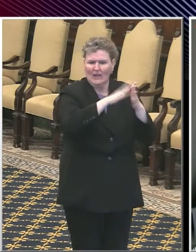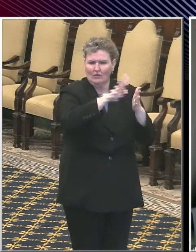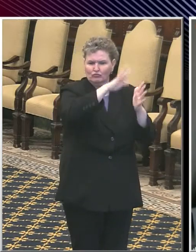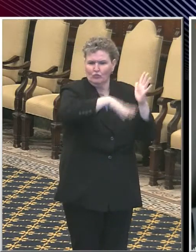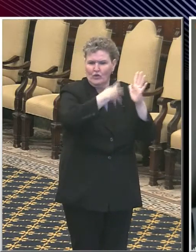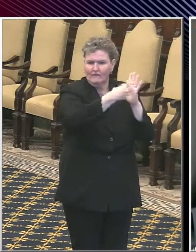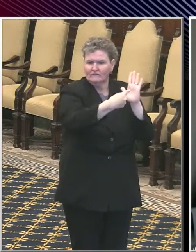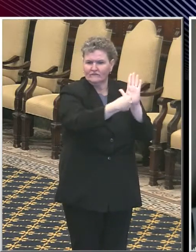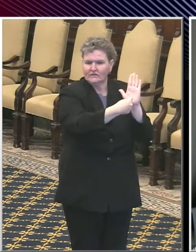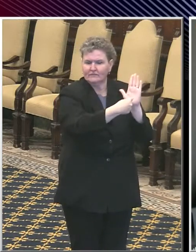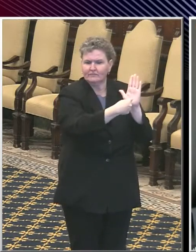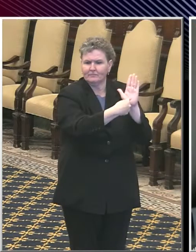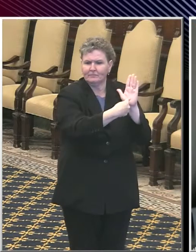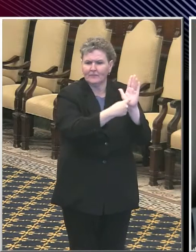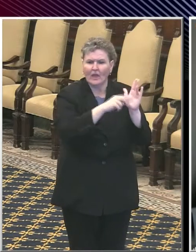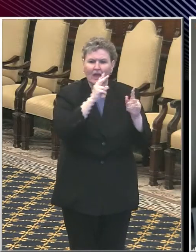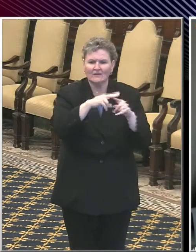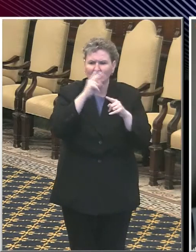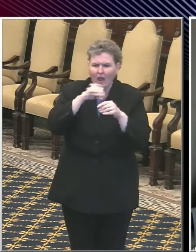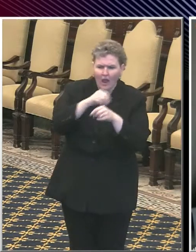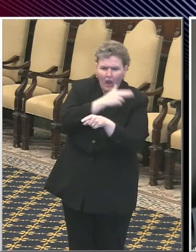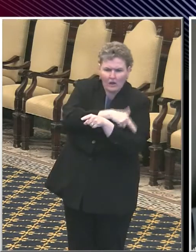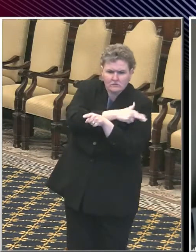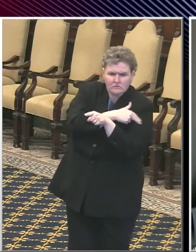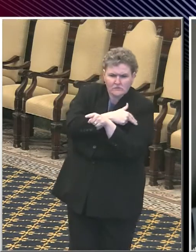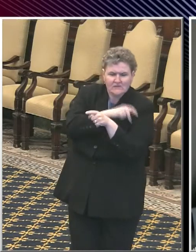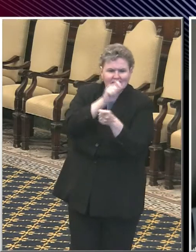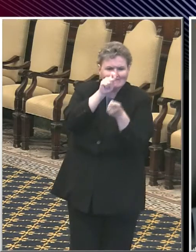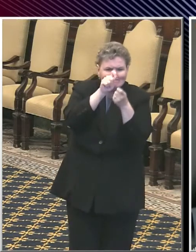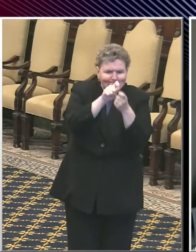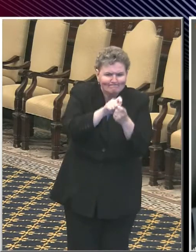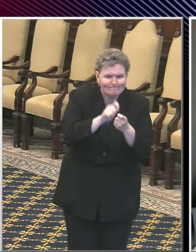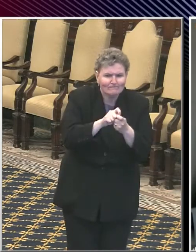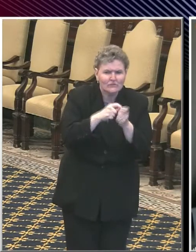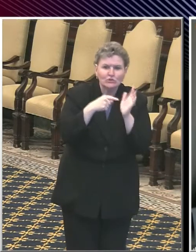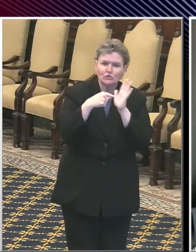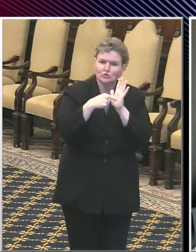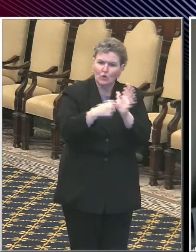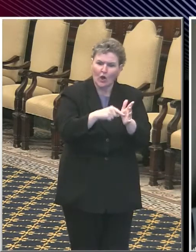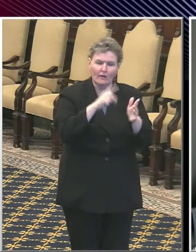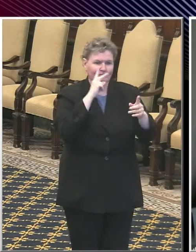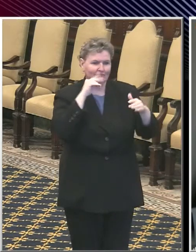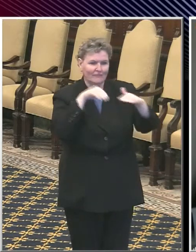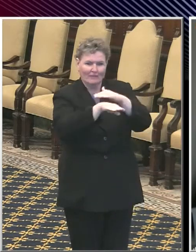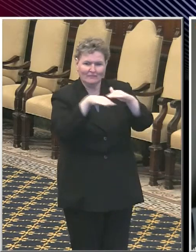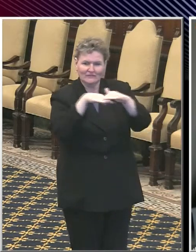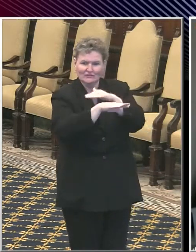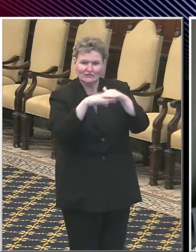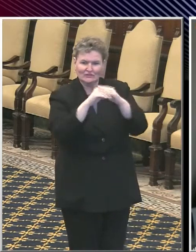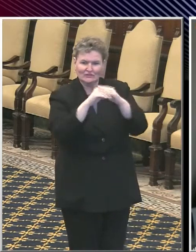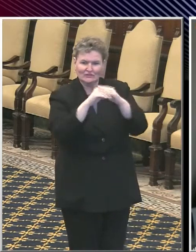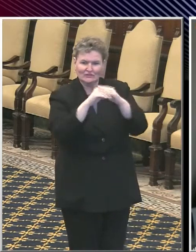day. Most of those people appear to have died between the period of April 21st and May 7th. So not in the last couple of